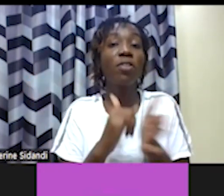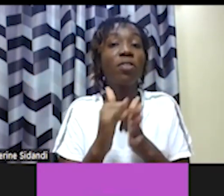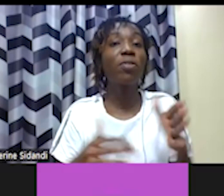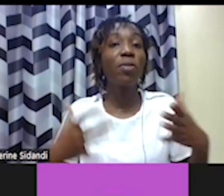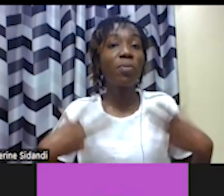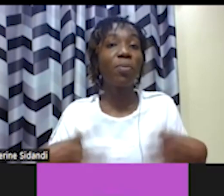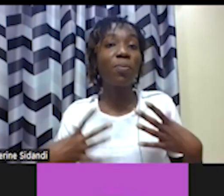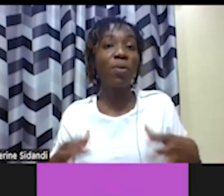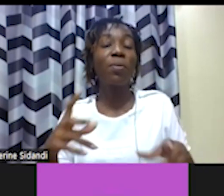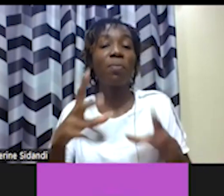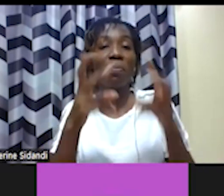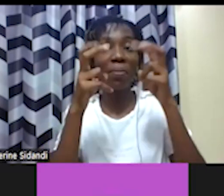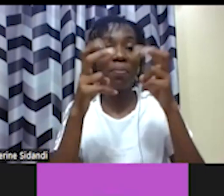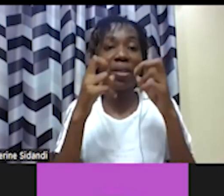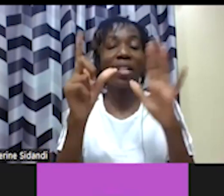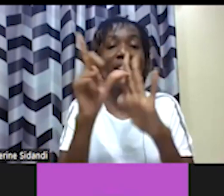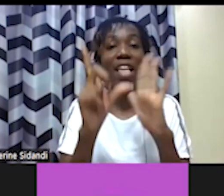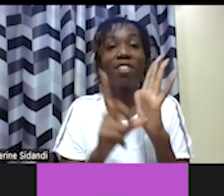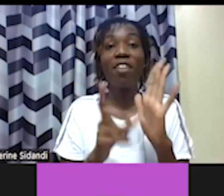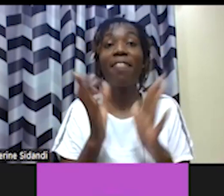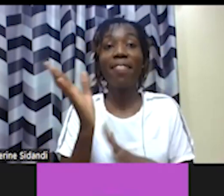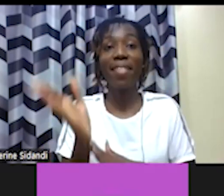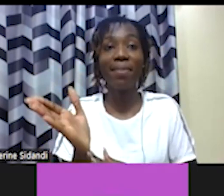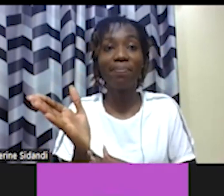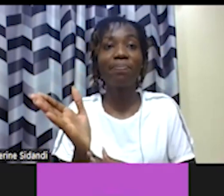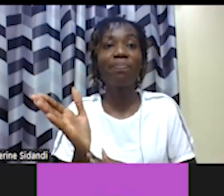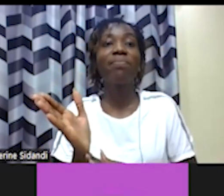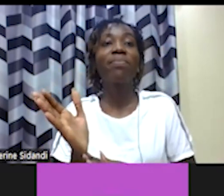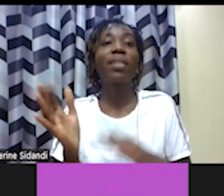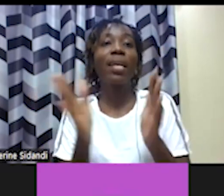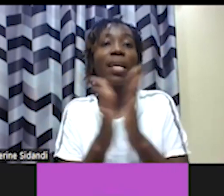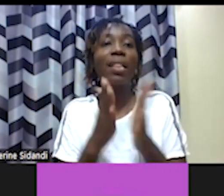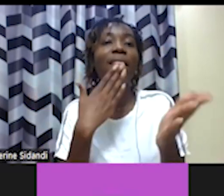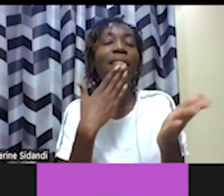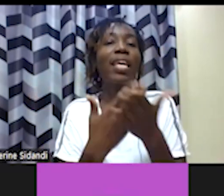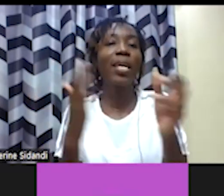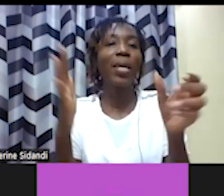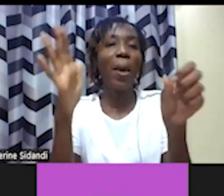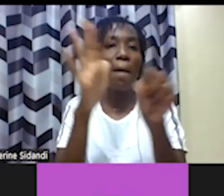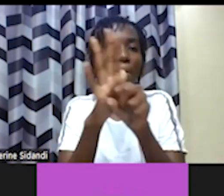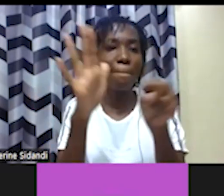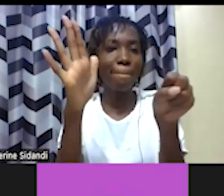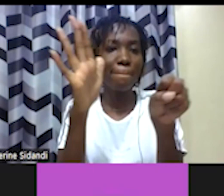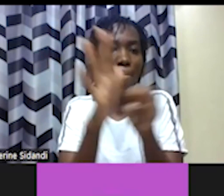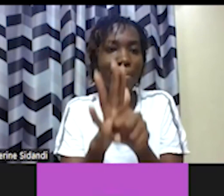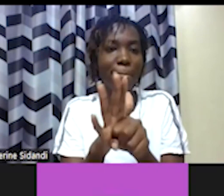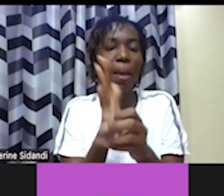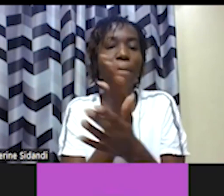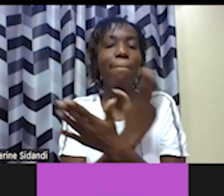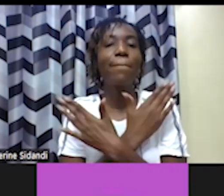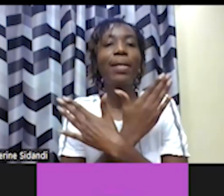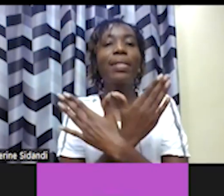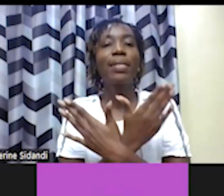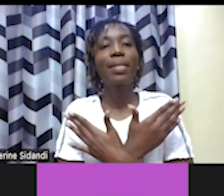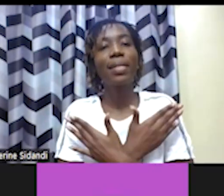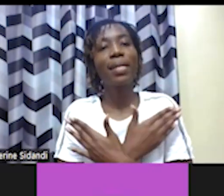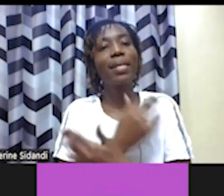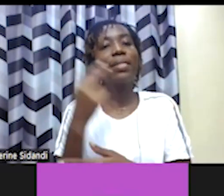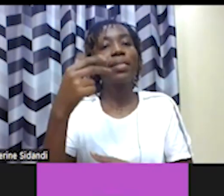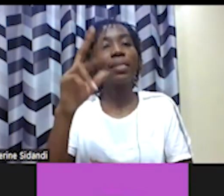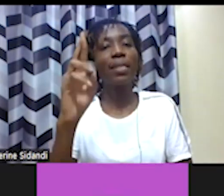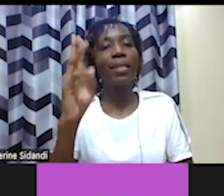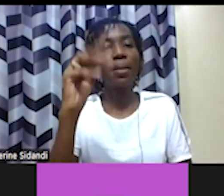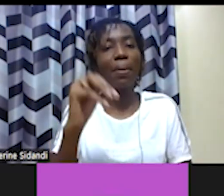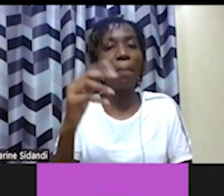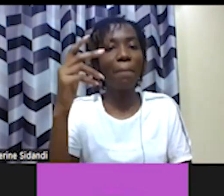have picked a few lessons here and there. And thank you very much. Our partners are HRMPEP. This